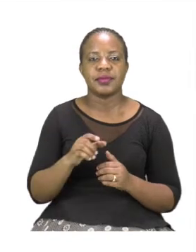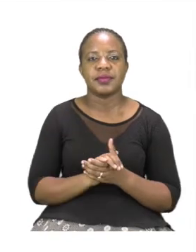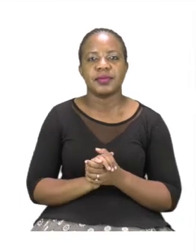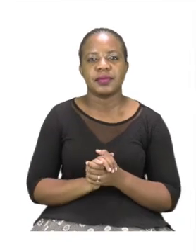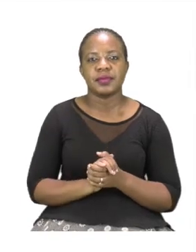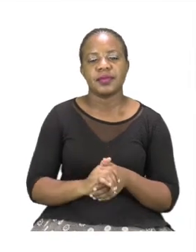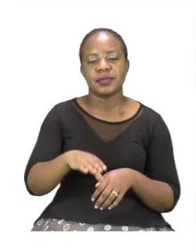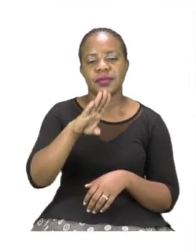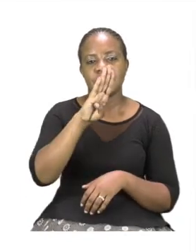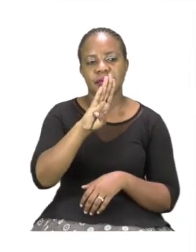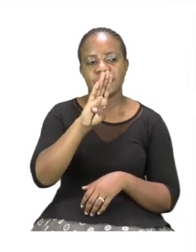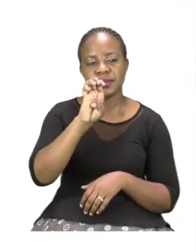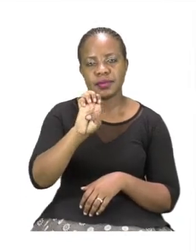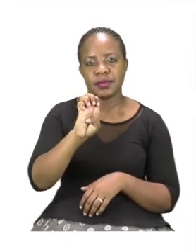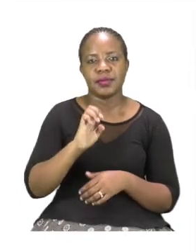be.